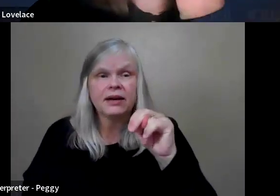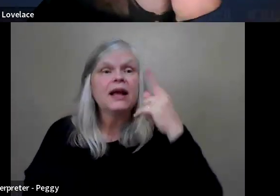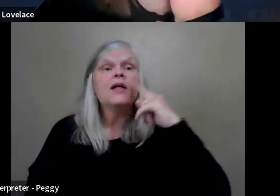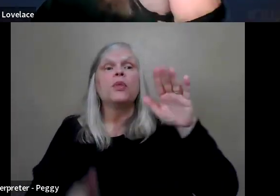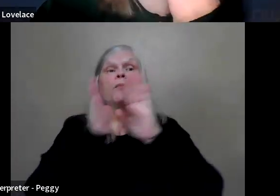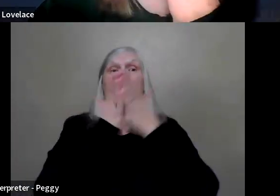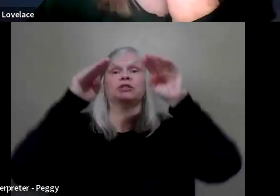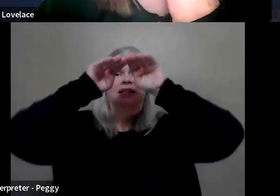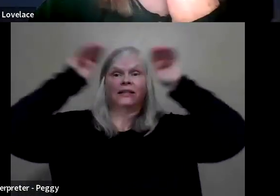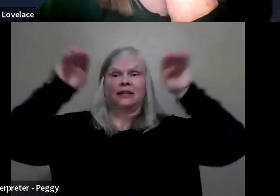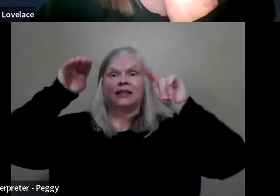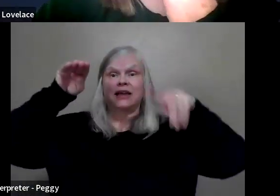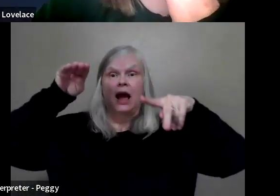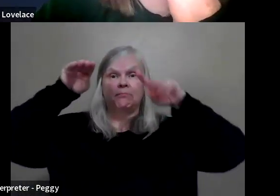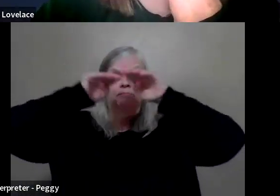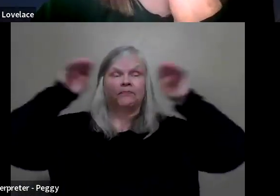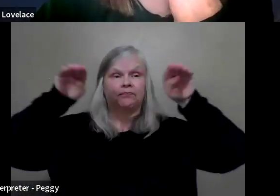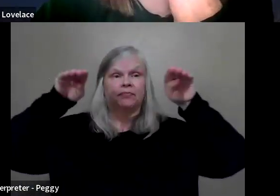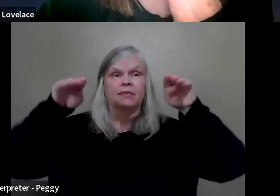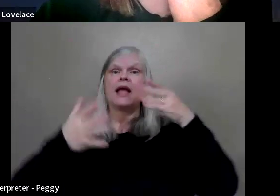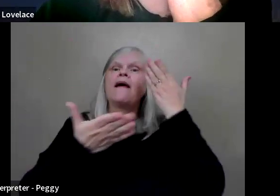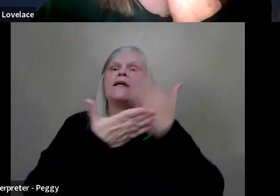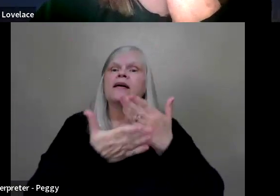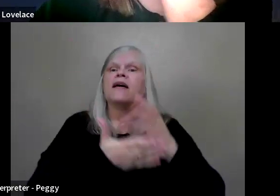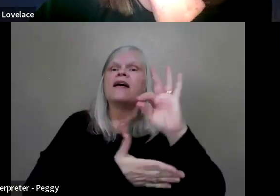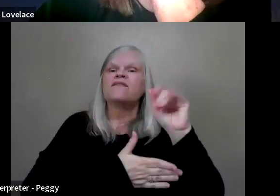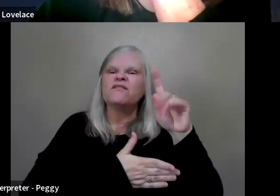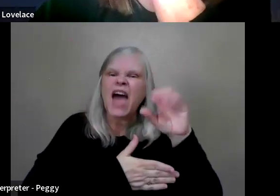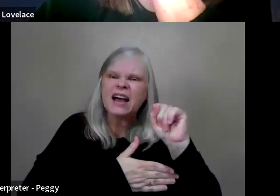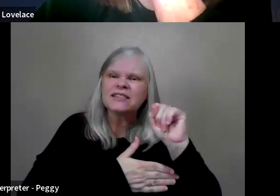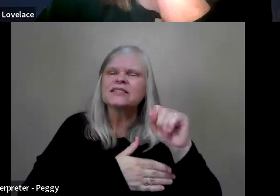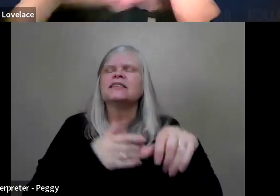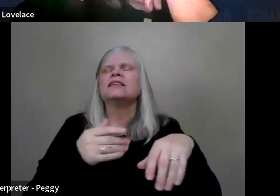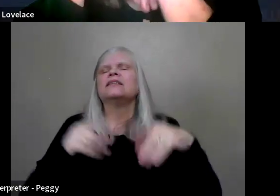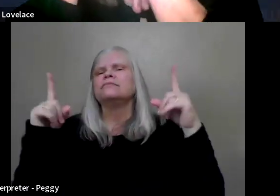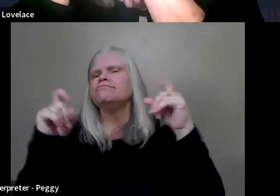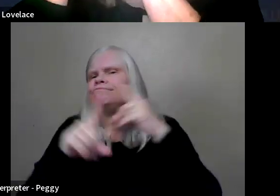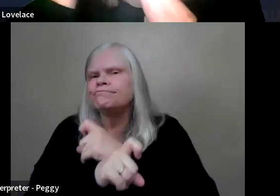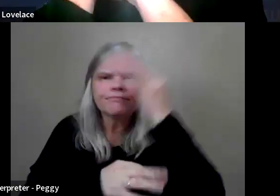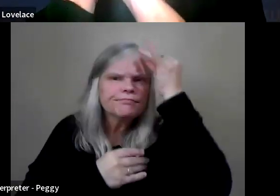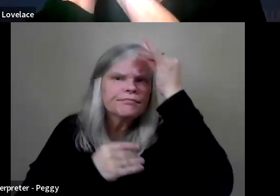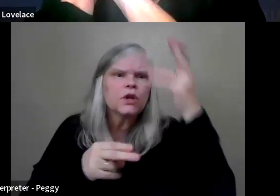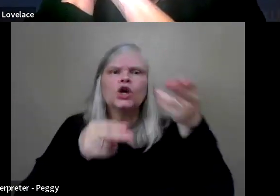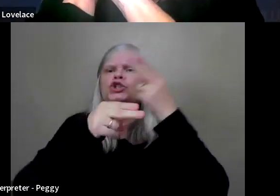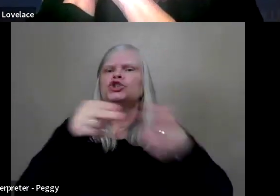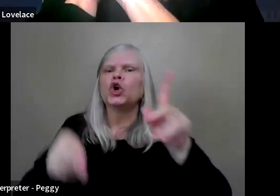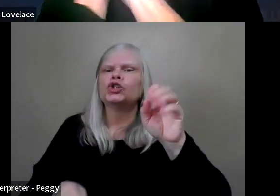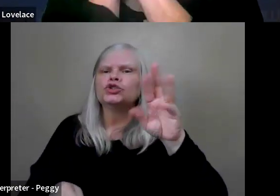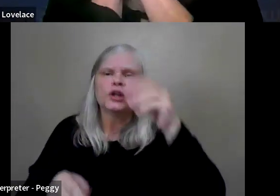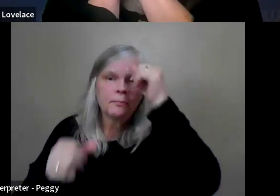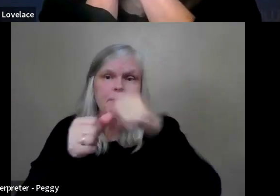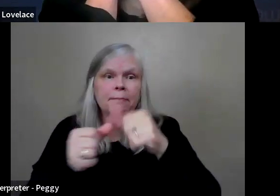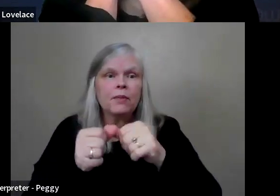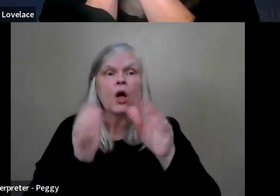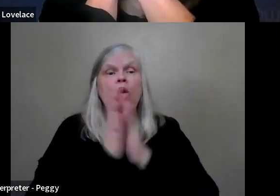top shelf represent facts, complex thinking, short-term memories,